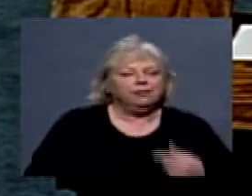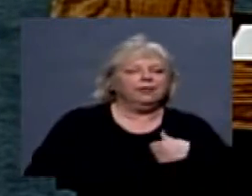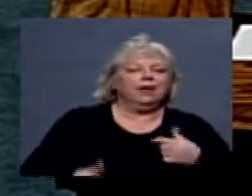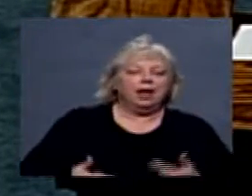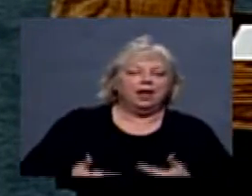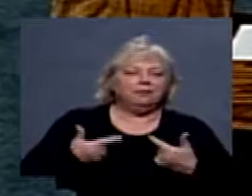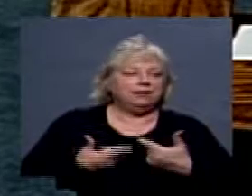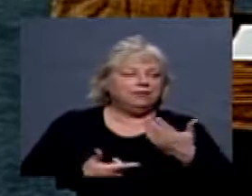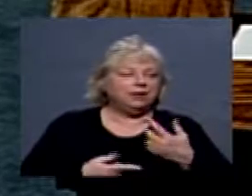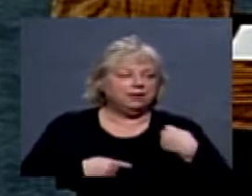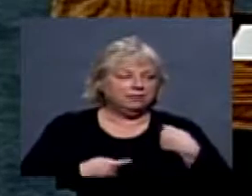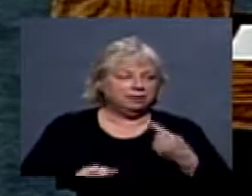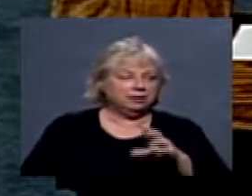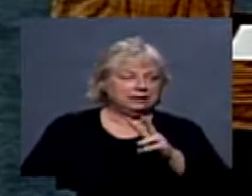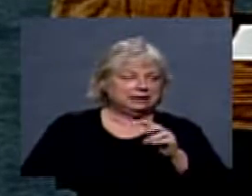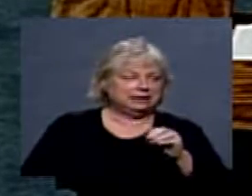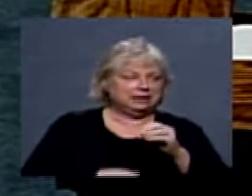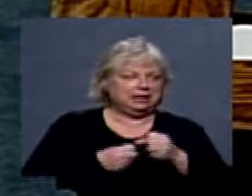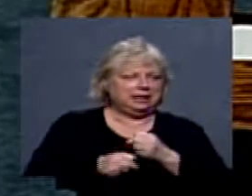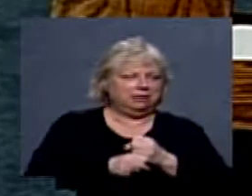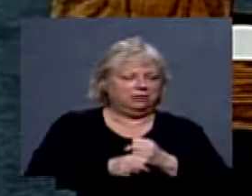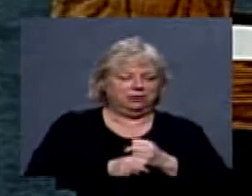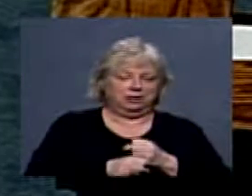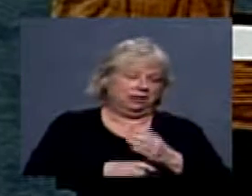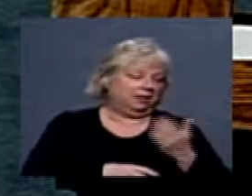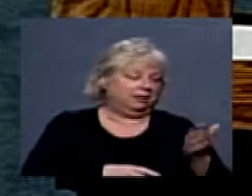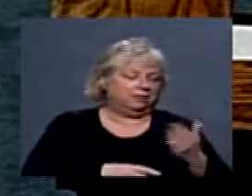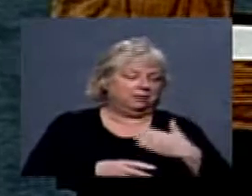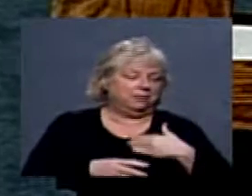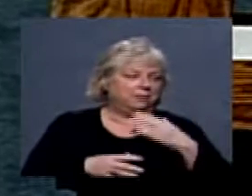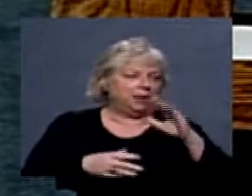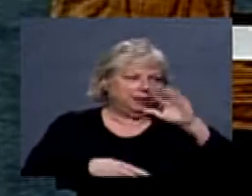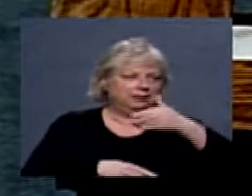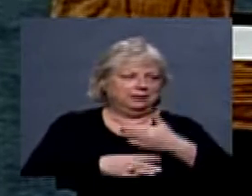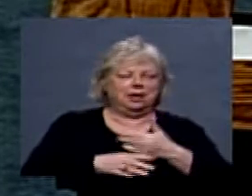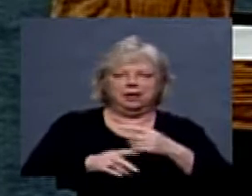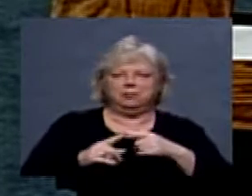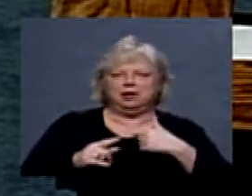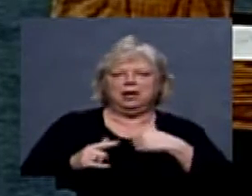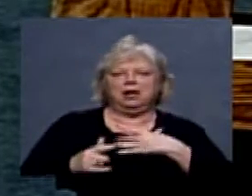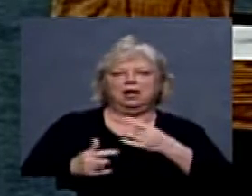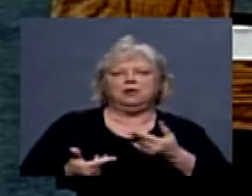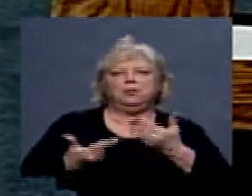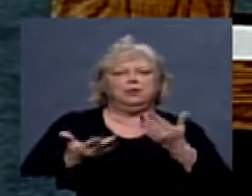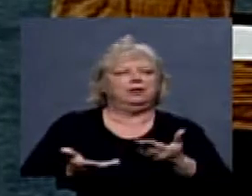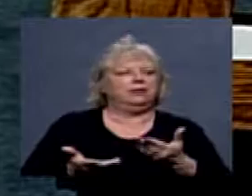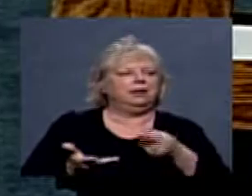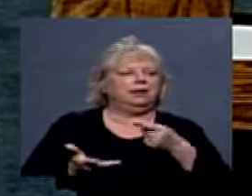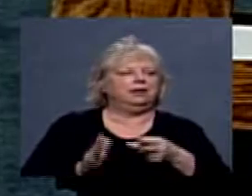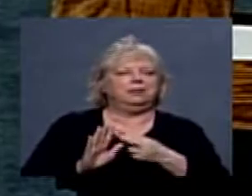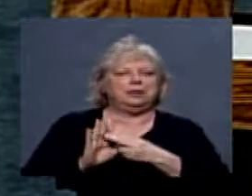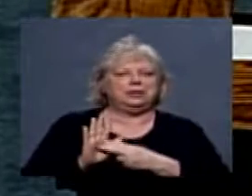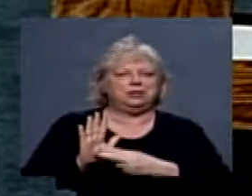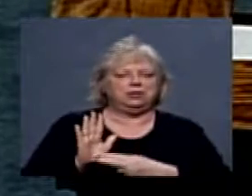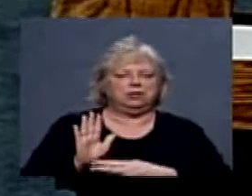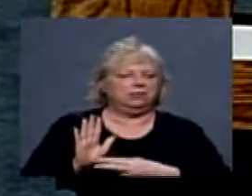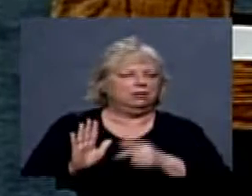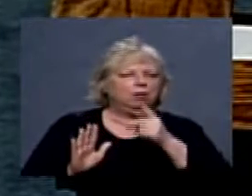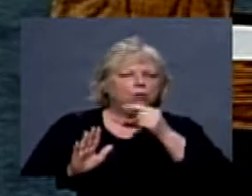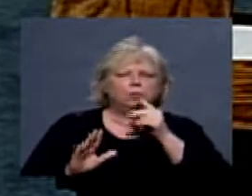years. And this is my son, but if I may, I'd like to present this to the board. Yes, you Who may. may I give it